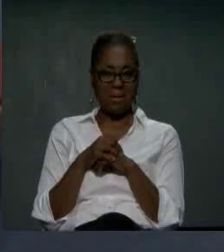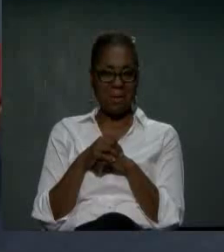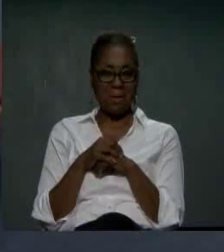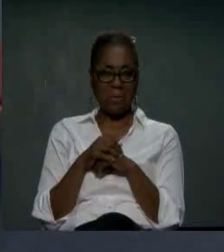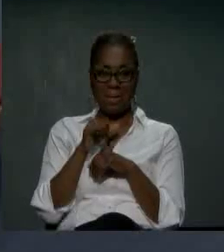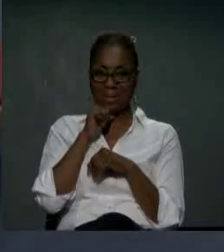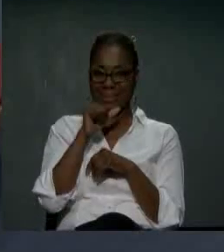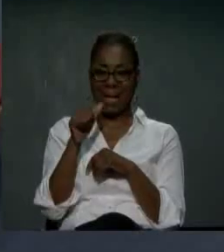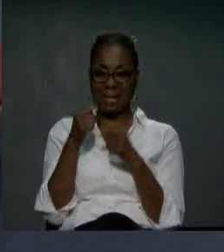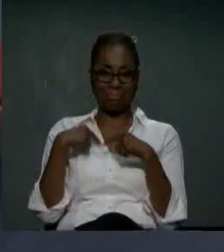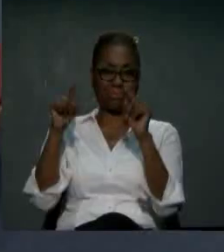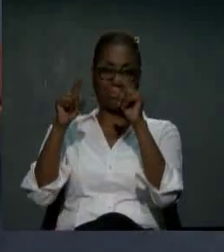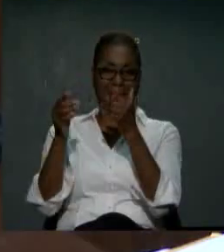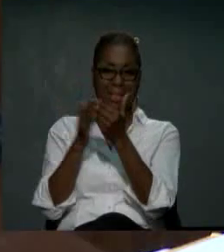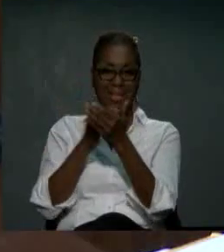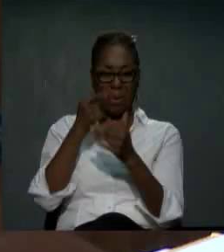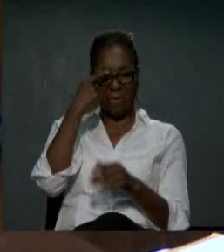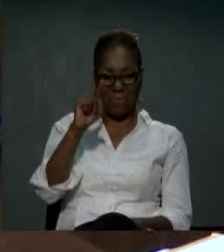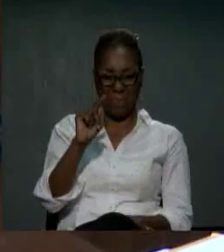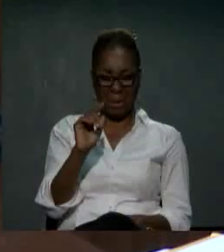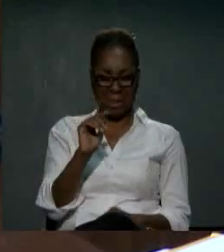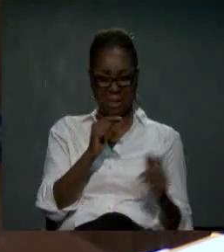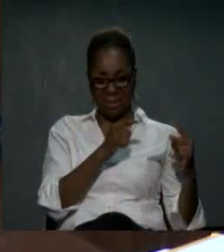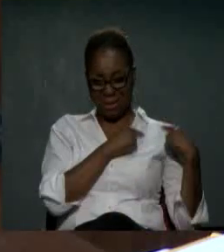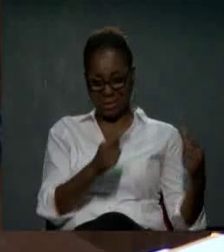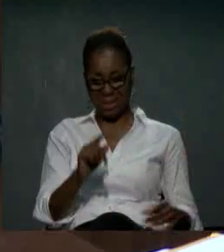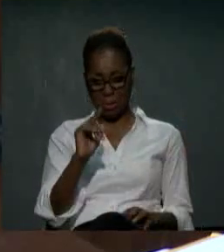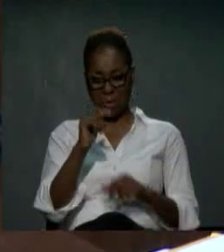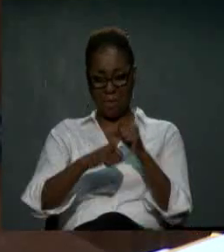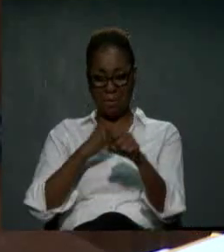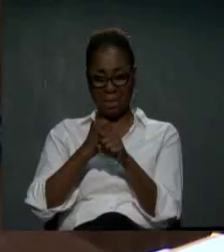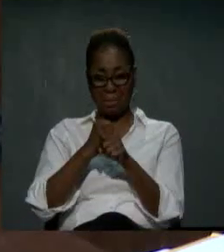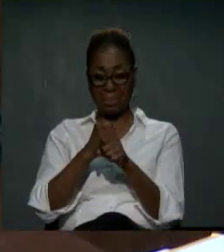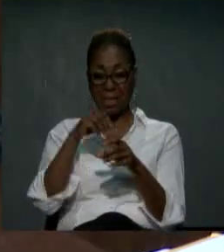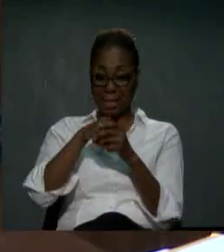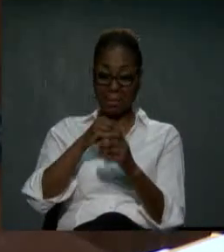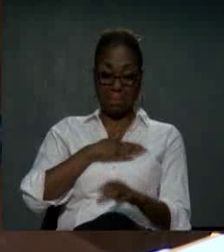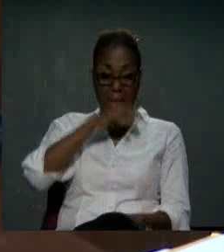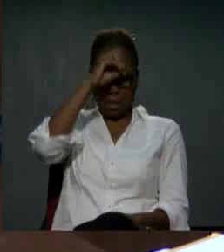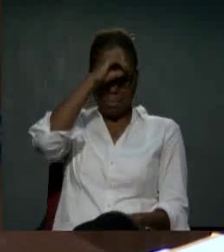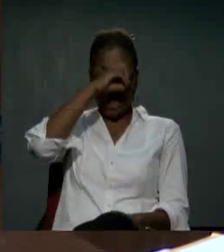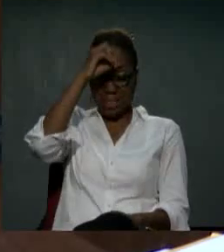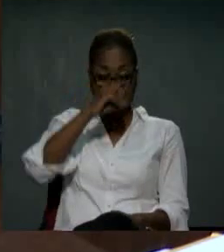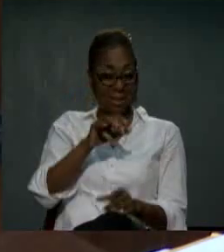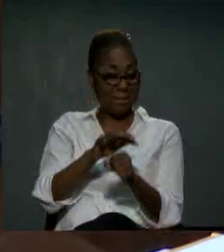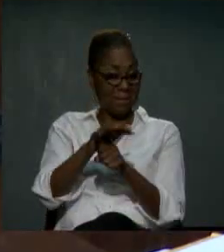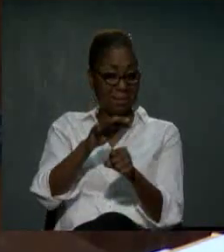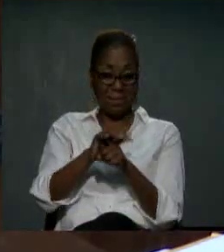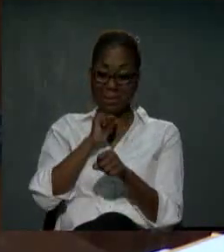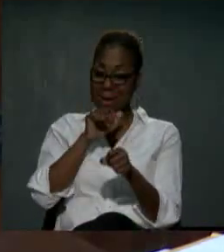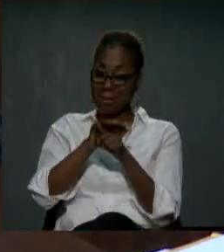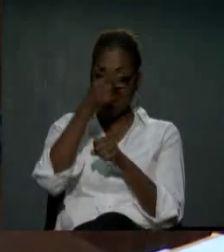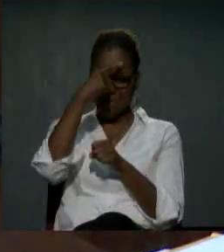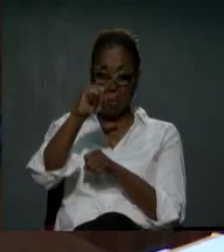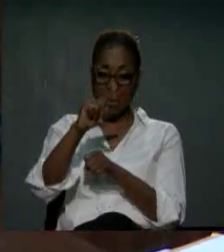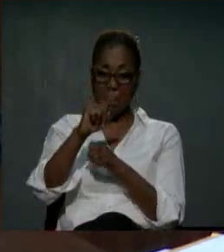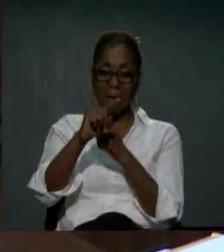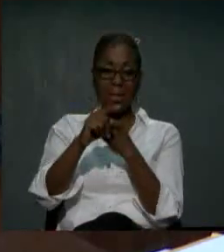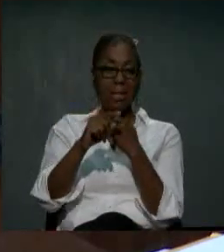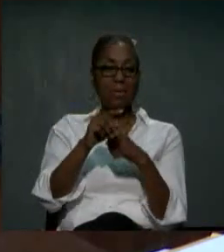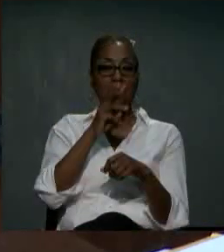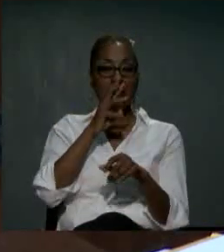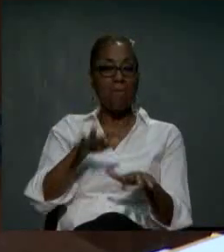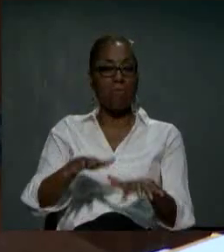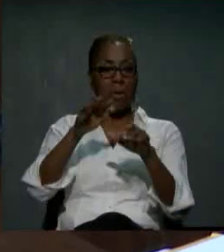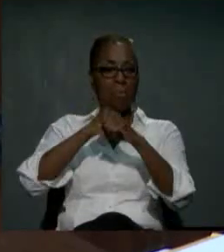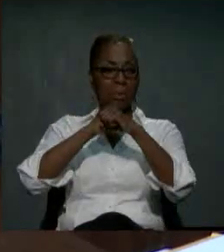anyway. 25 years, in my opinion, is not near enough for the flood protection, flood zone out